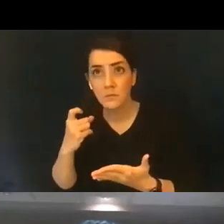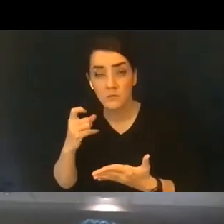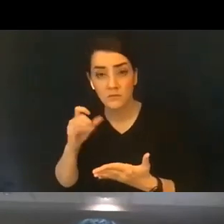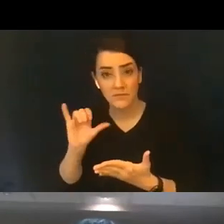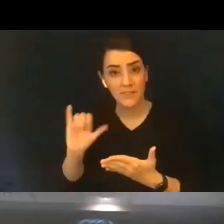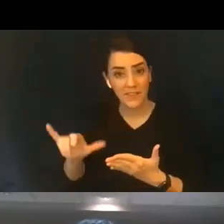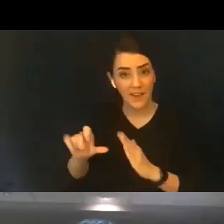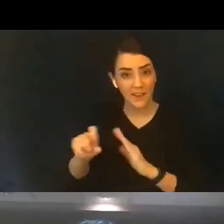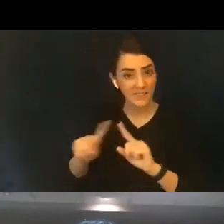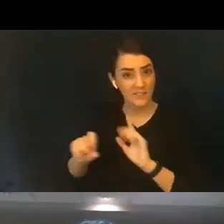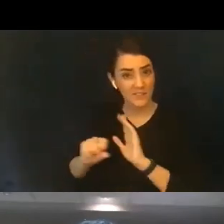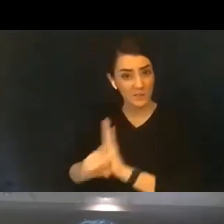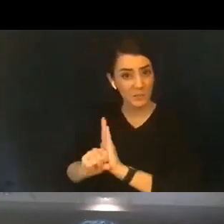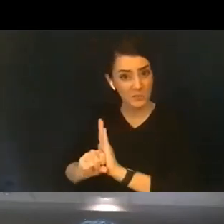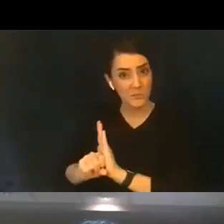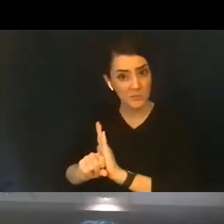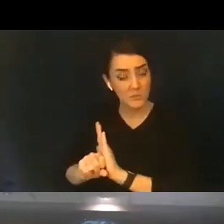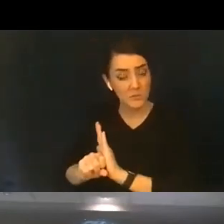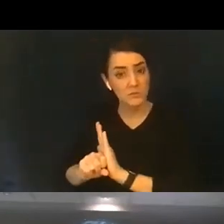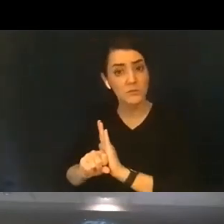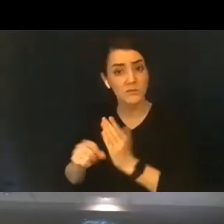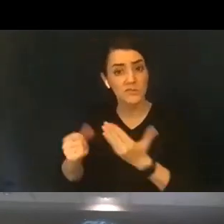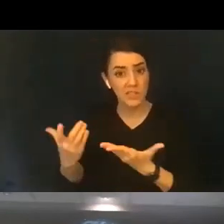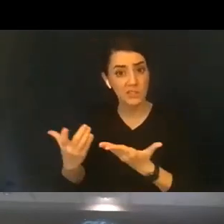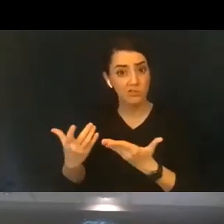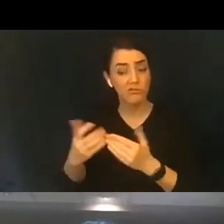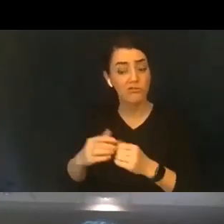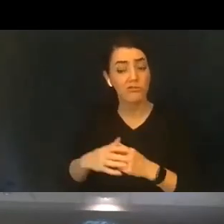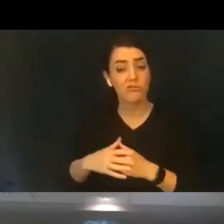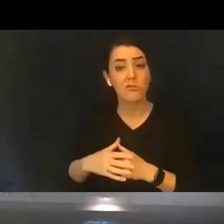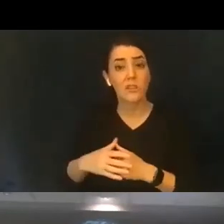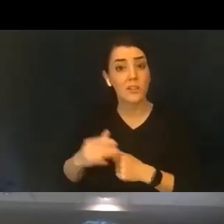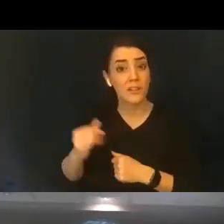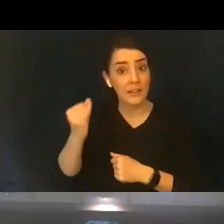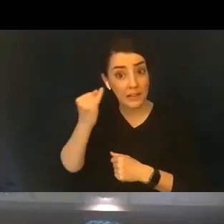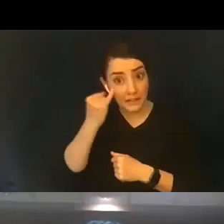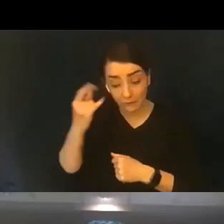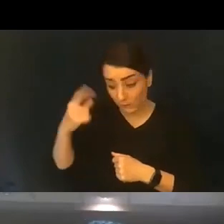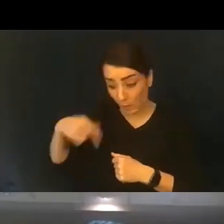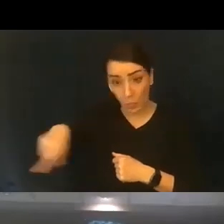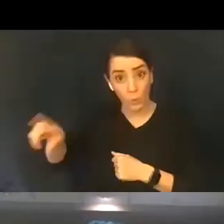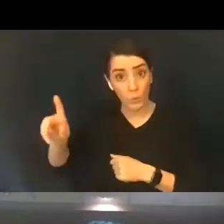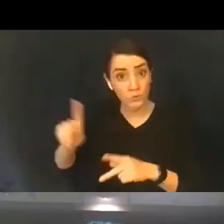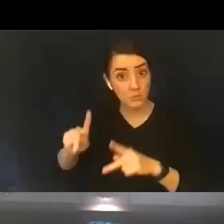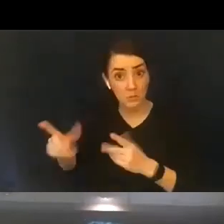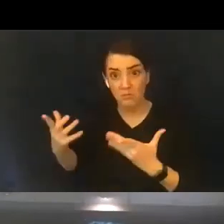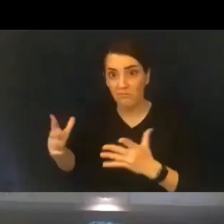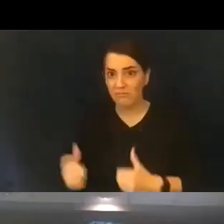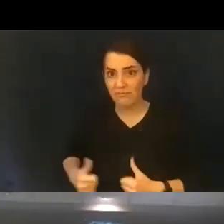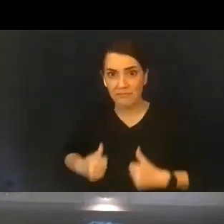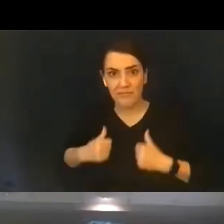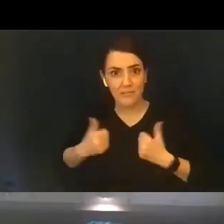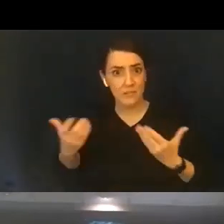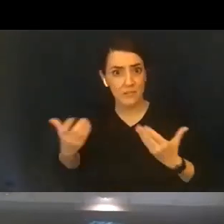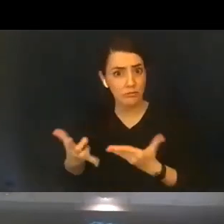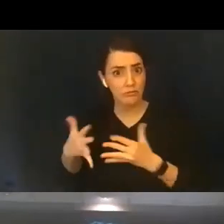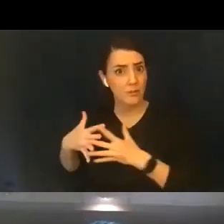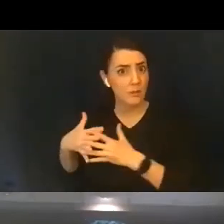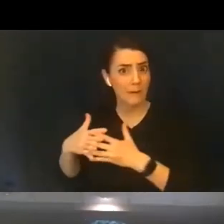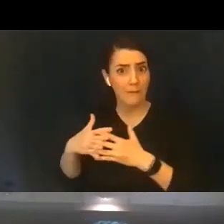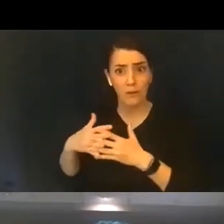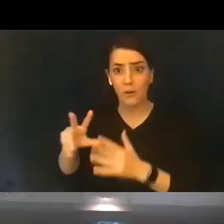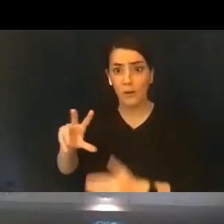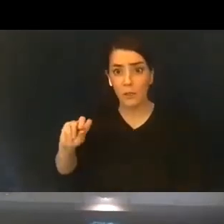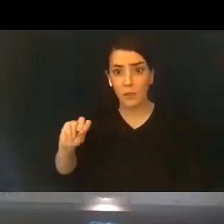if people in America who have lived here for 40, 50 years, 30, 40, 50 years, if they're still